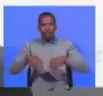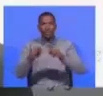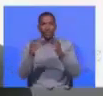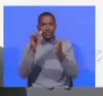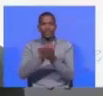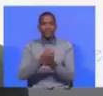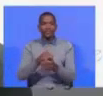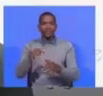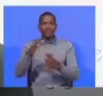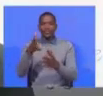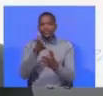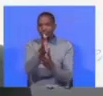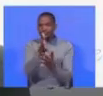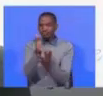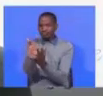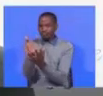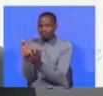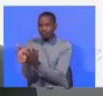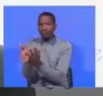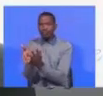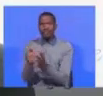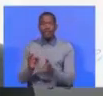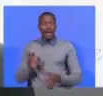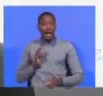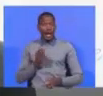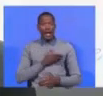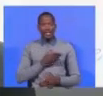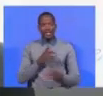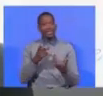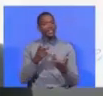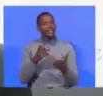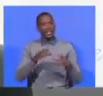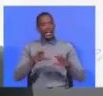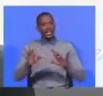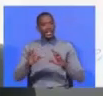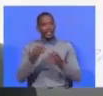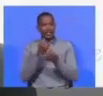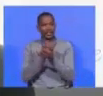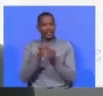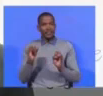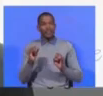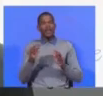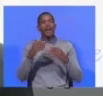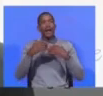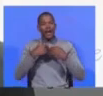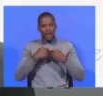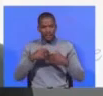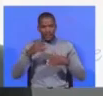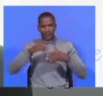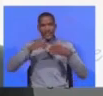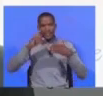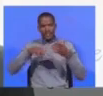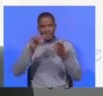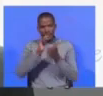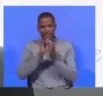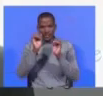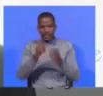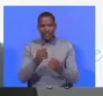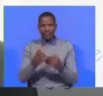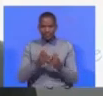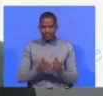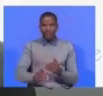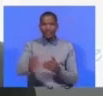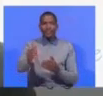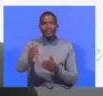mekgwatlheng. Tse e le go supa gona gore re sale re le khansele re ikemela ka bonosi, go nnile le maduo a supagalang gore a ka tsaya kgaolo a isa ko